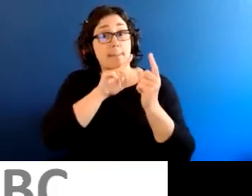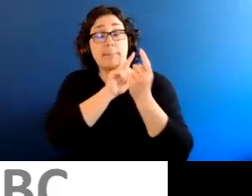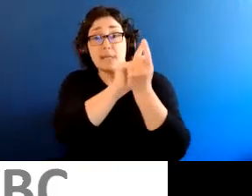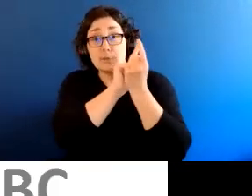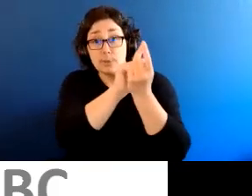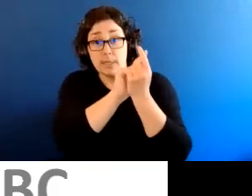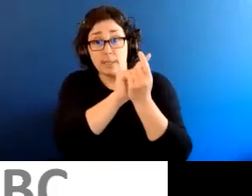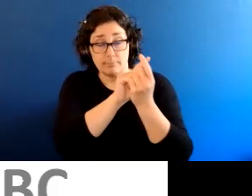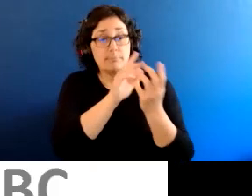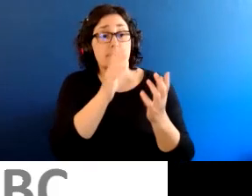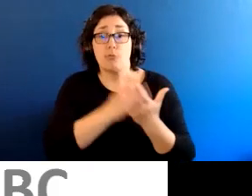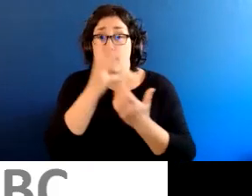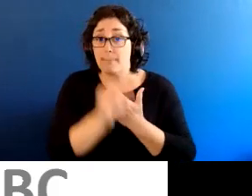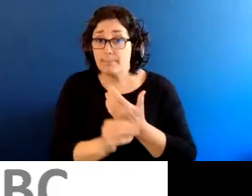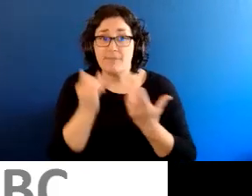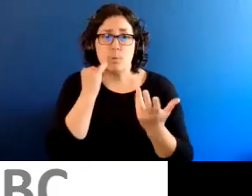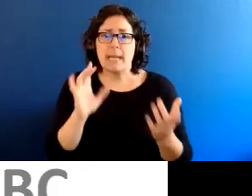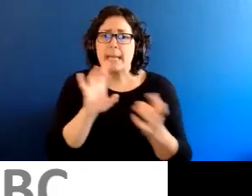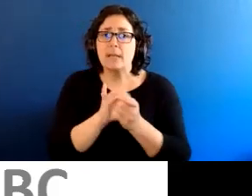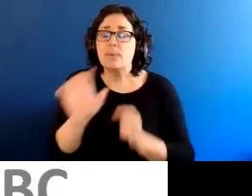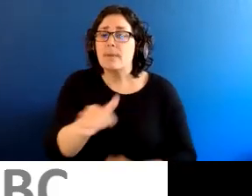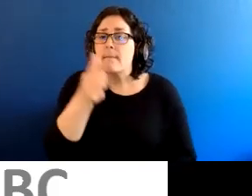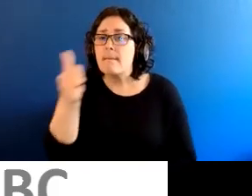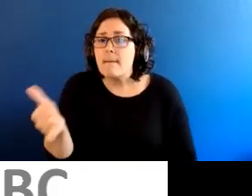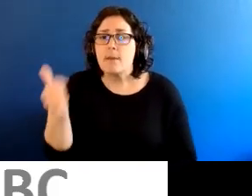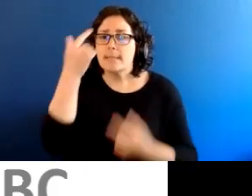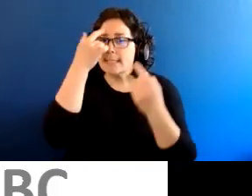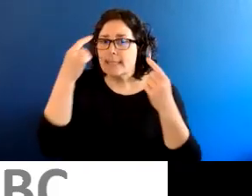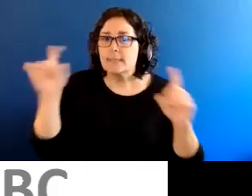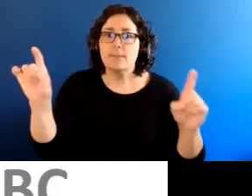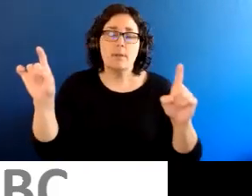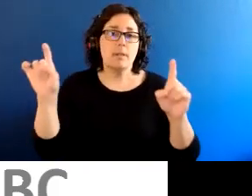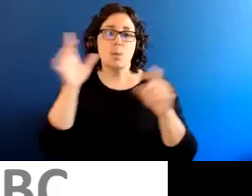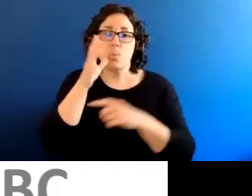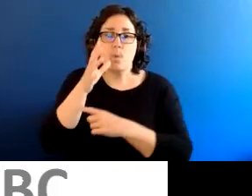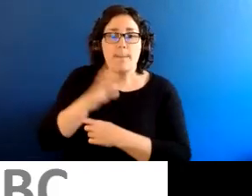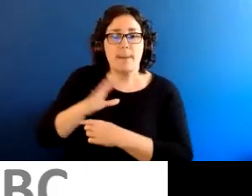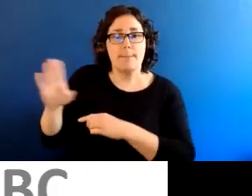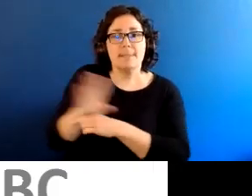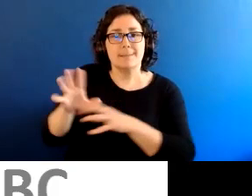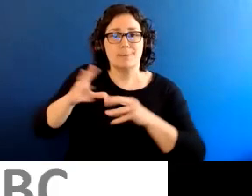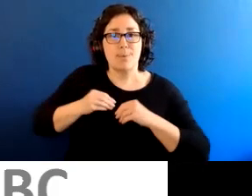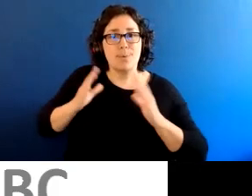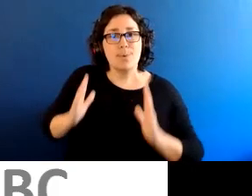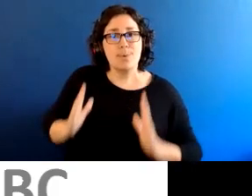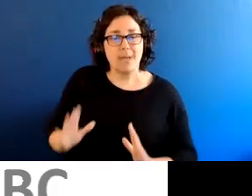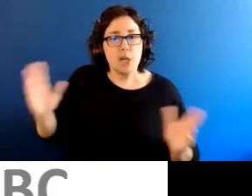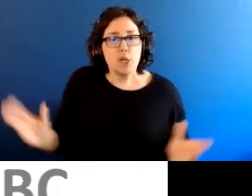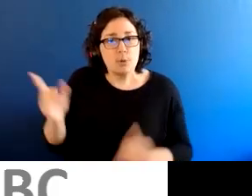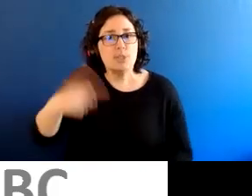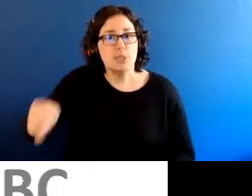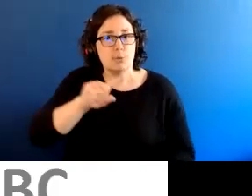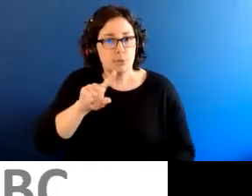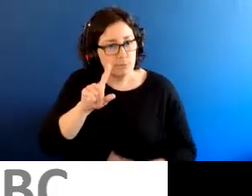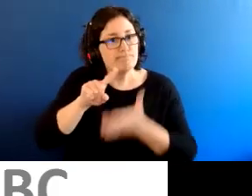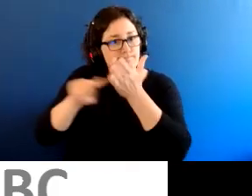programs. If you want to get connected with other successful women business owners, I encourage you to learn more